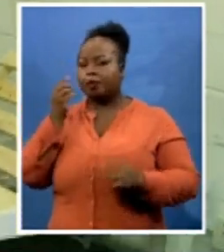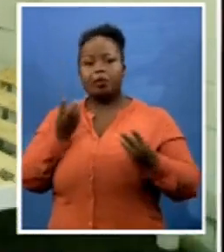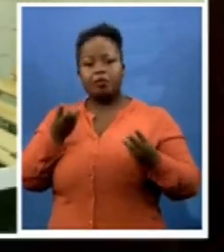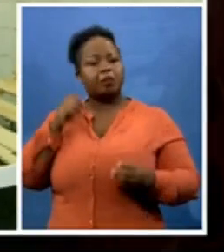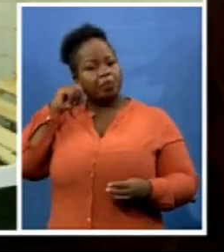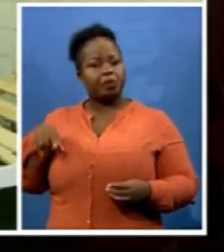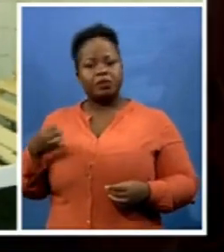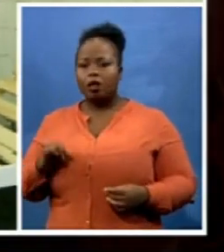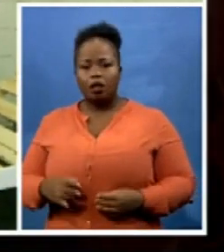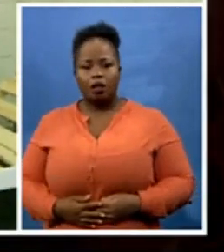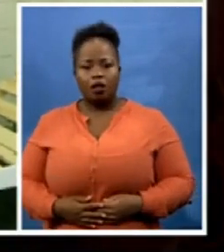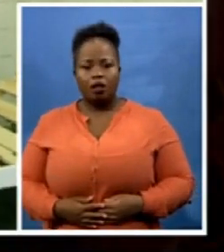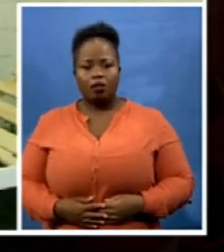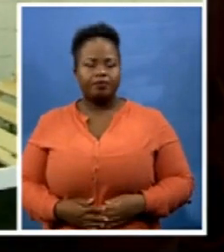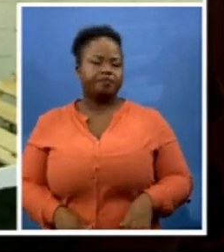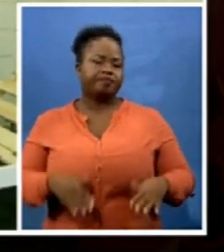to us, Lerato.